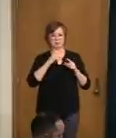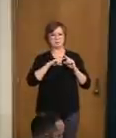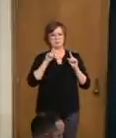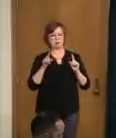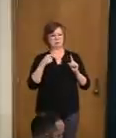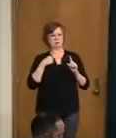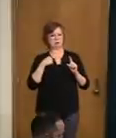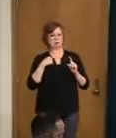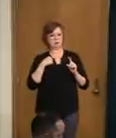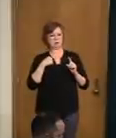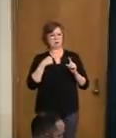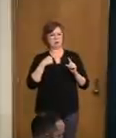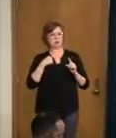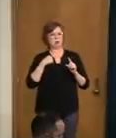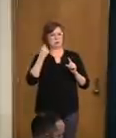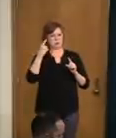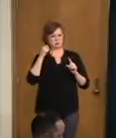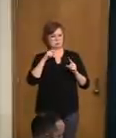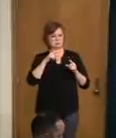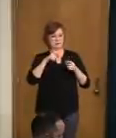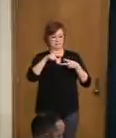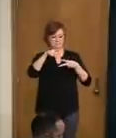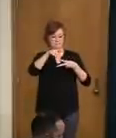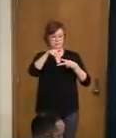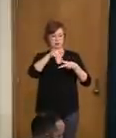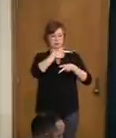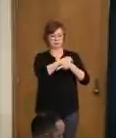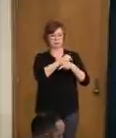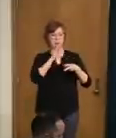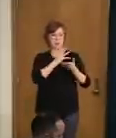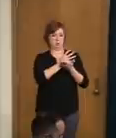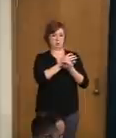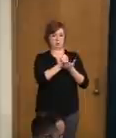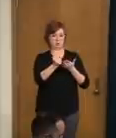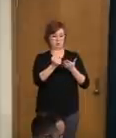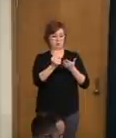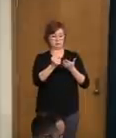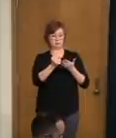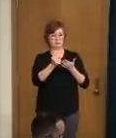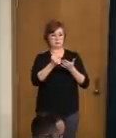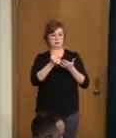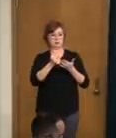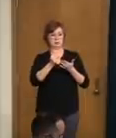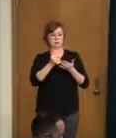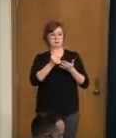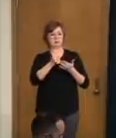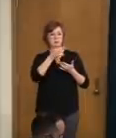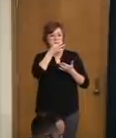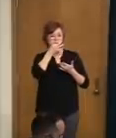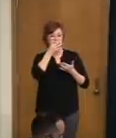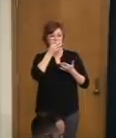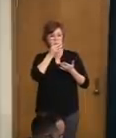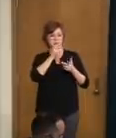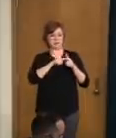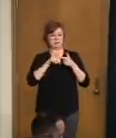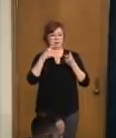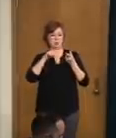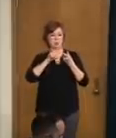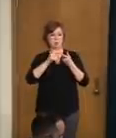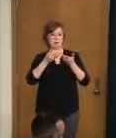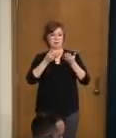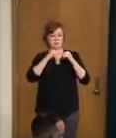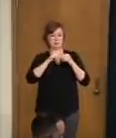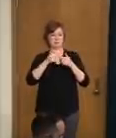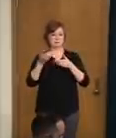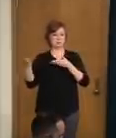out of the Pfizer vaccine before this next shipment arrives. When do you expect that to run out, and when is the next shipment coming,